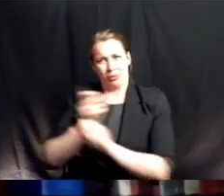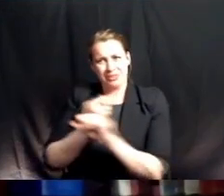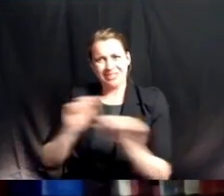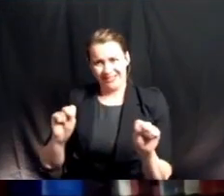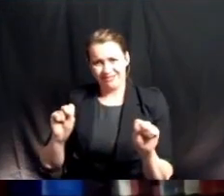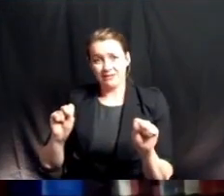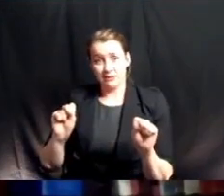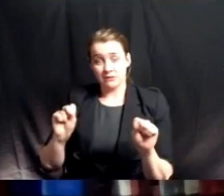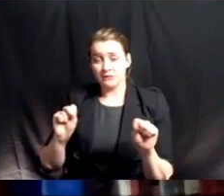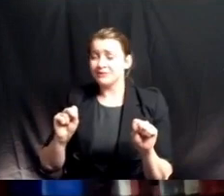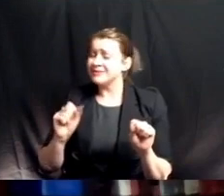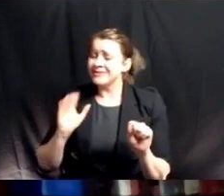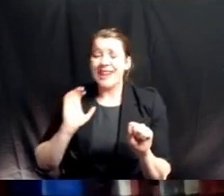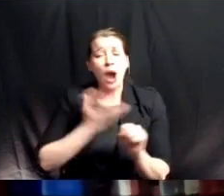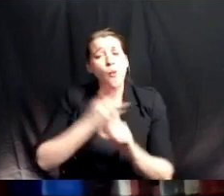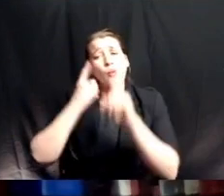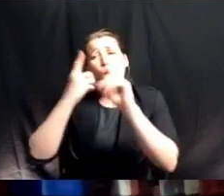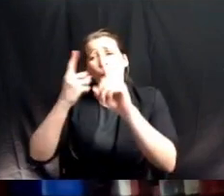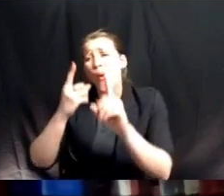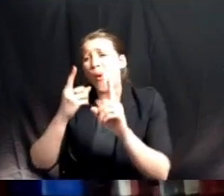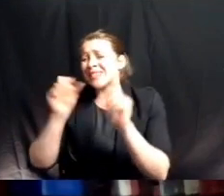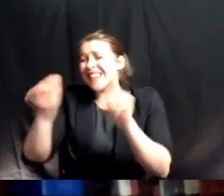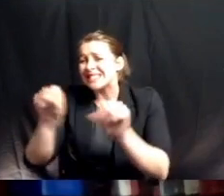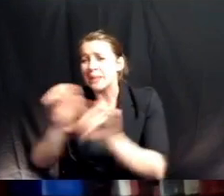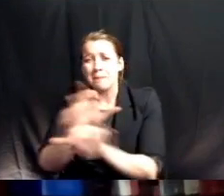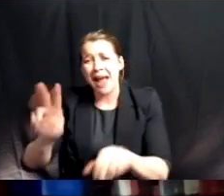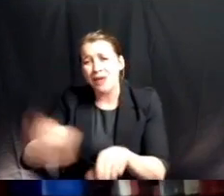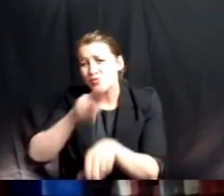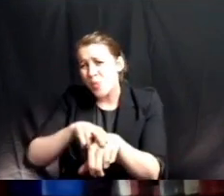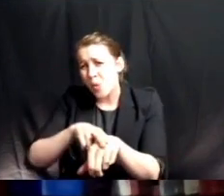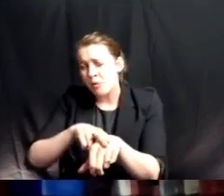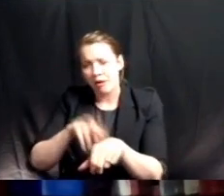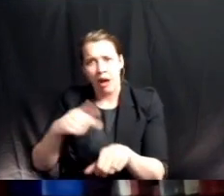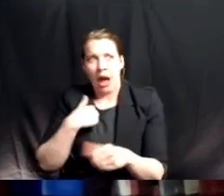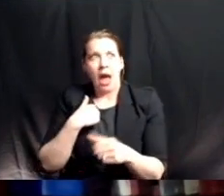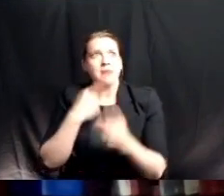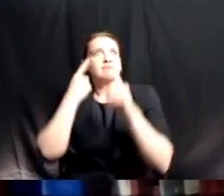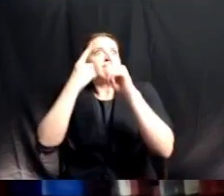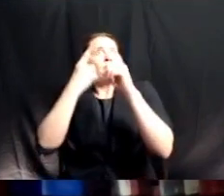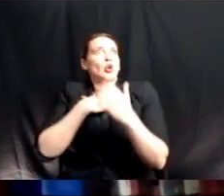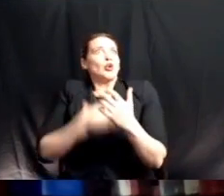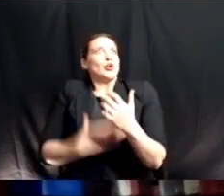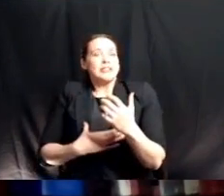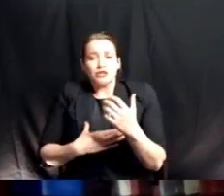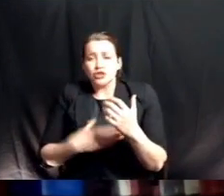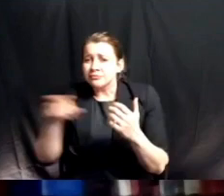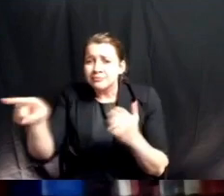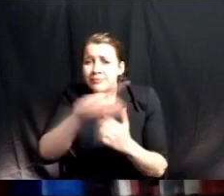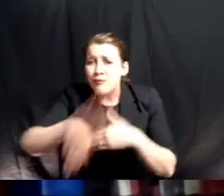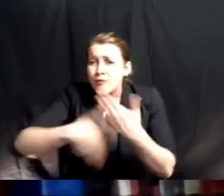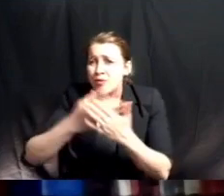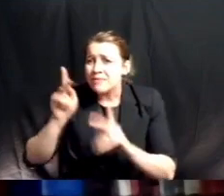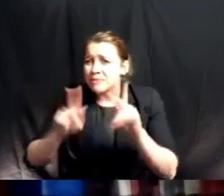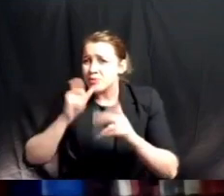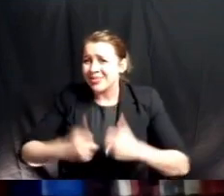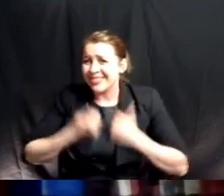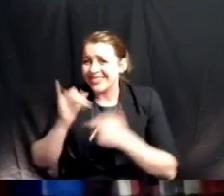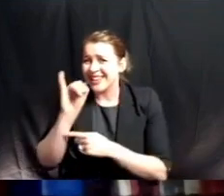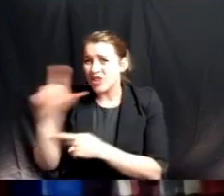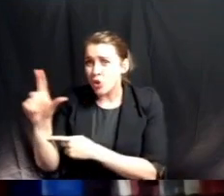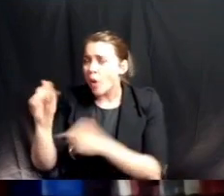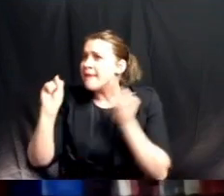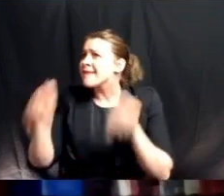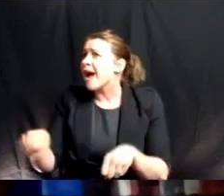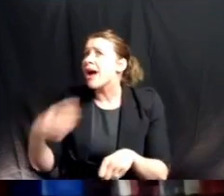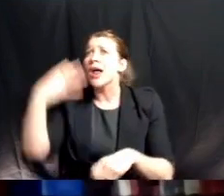back to normal. I want, for every region and everybody in the state of Illinois to be doing precisely